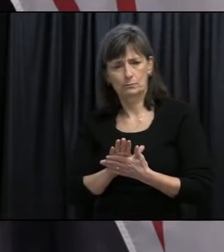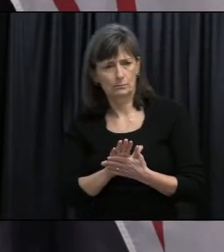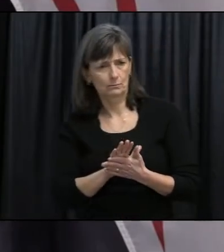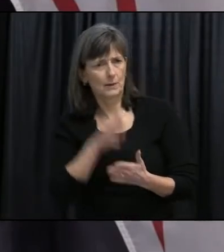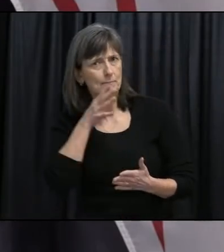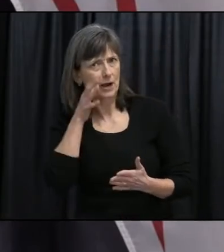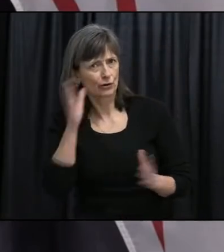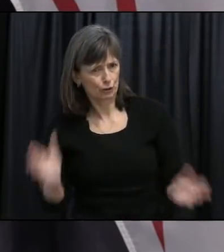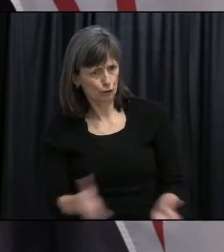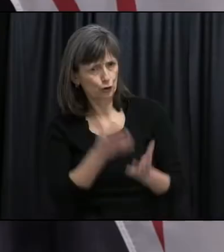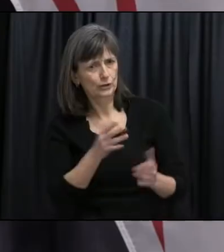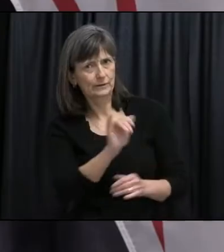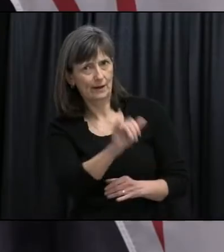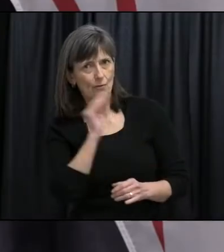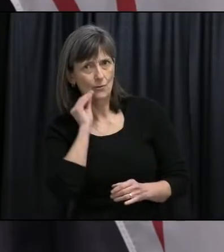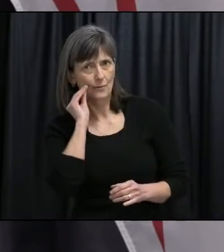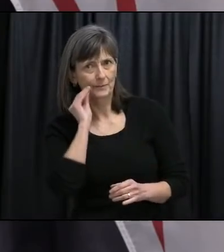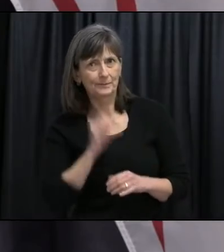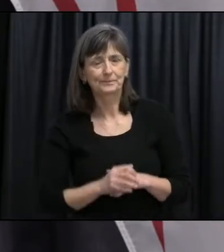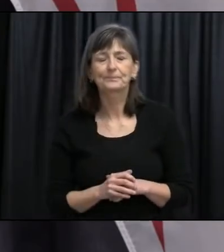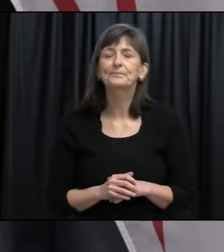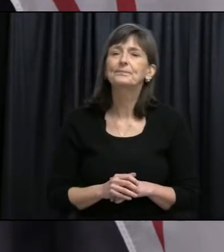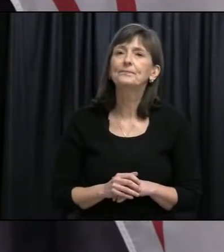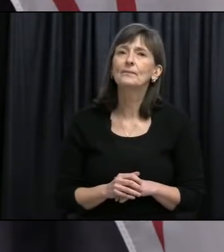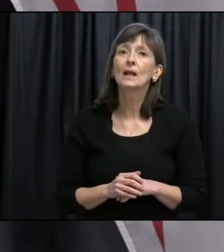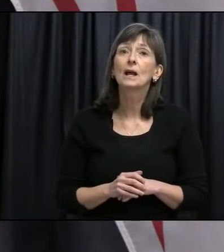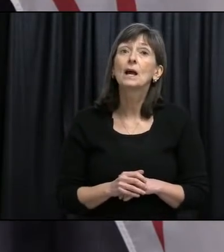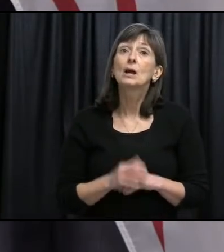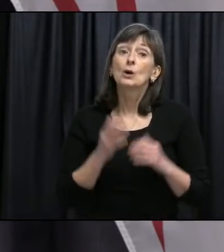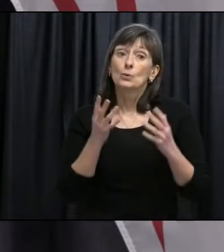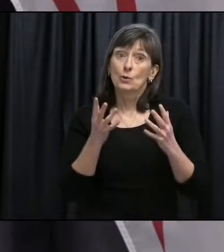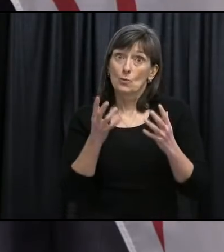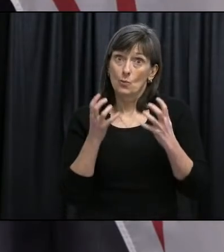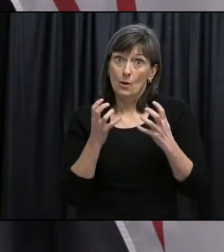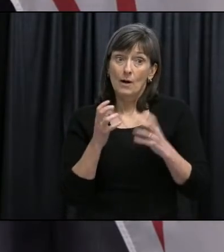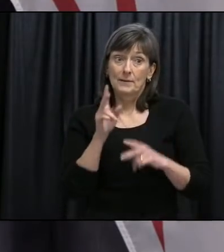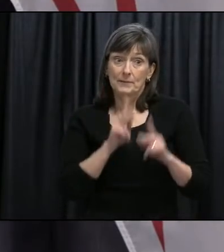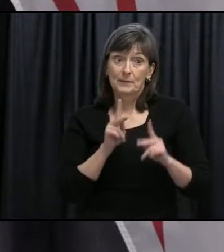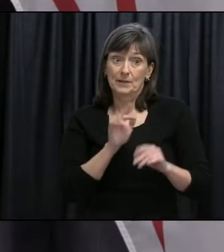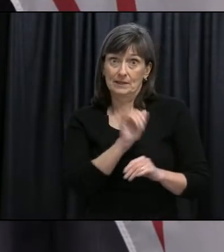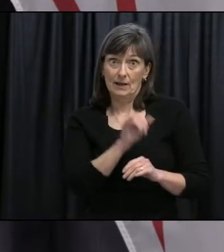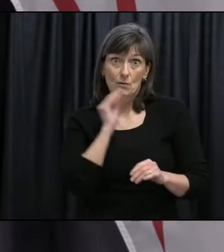So the reason we want people to work from home and the reason we want people to reduce their